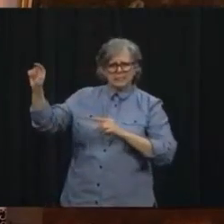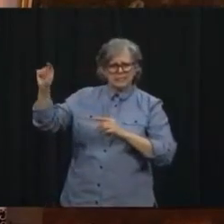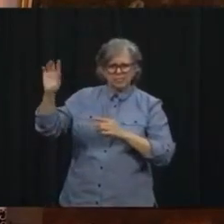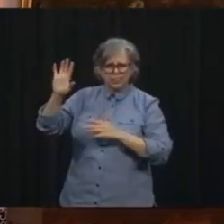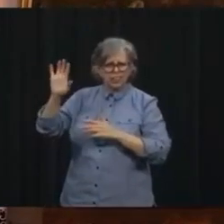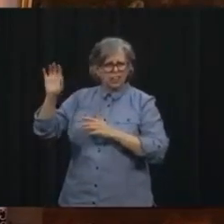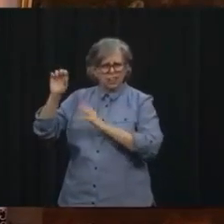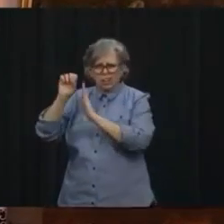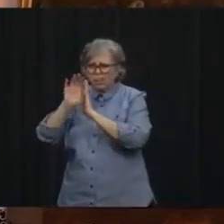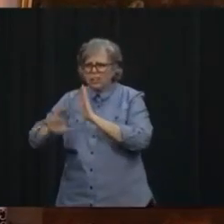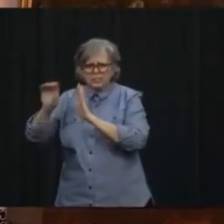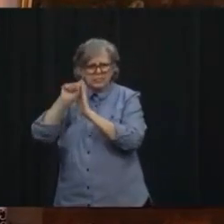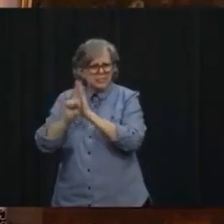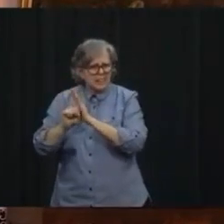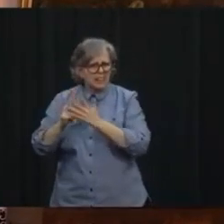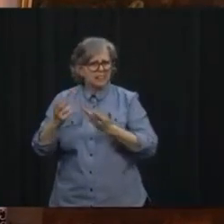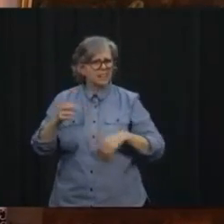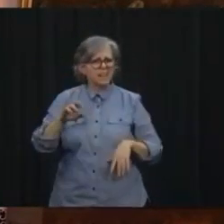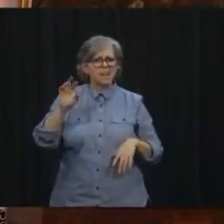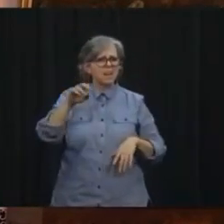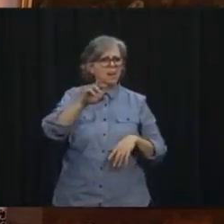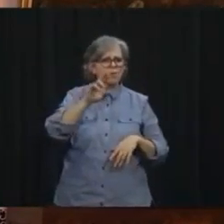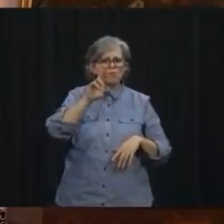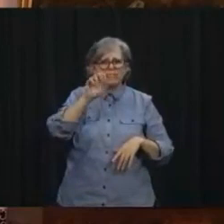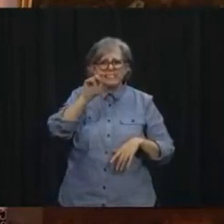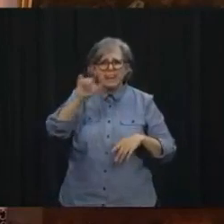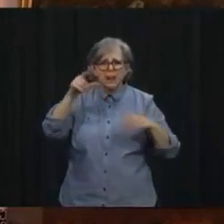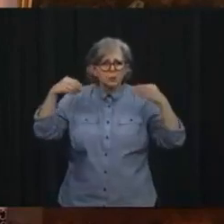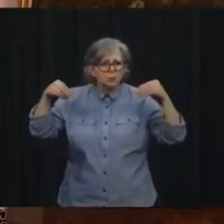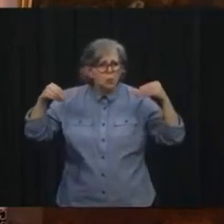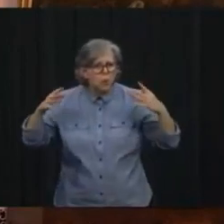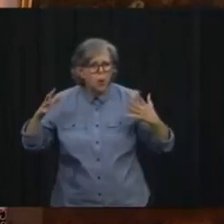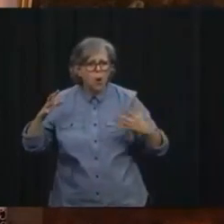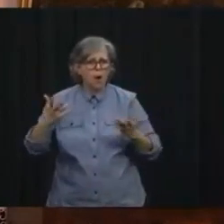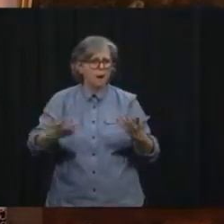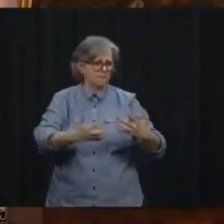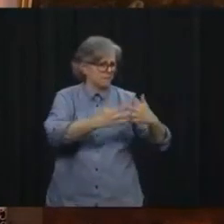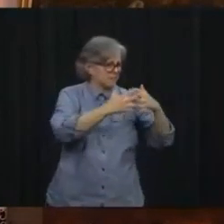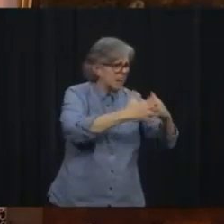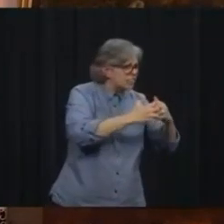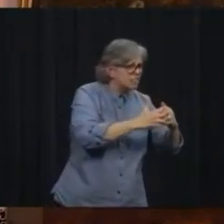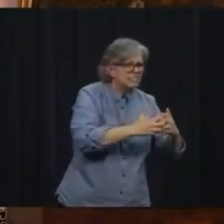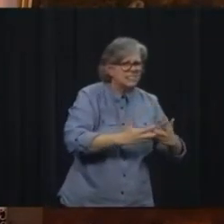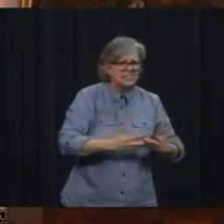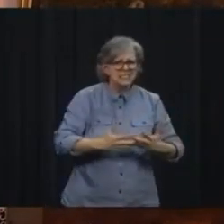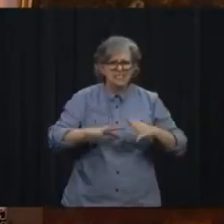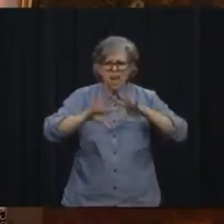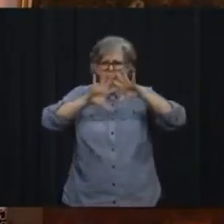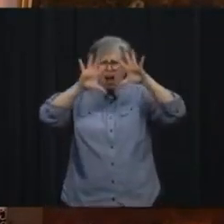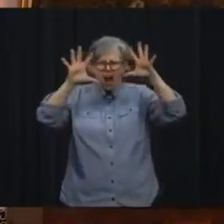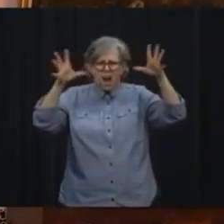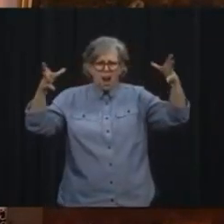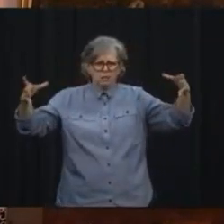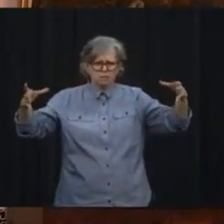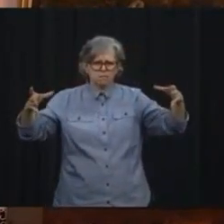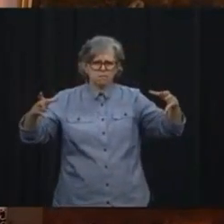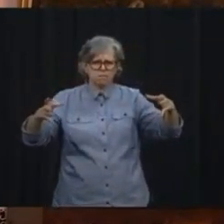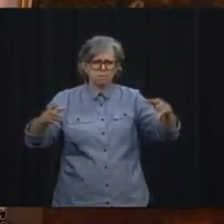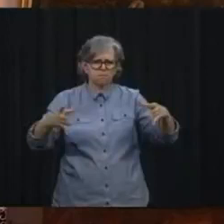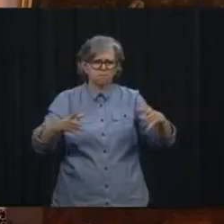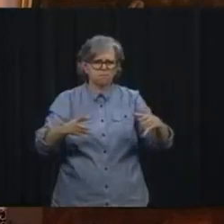or community spread from a health point of view. But we also understand that that has an economic consequence